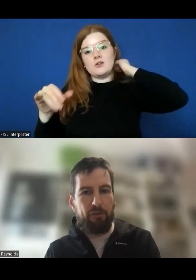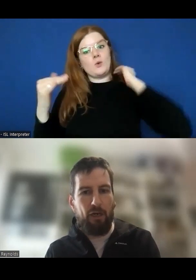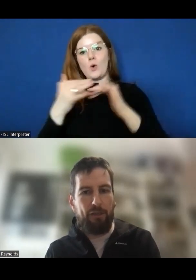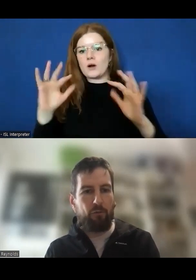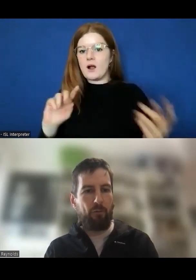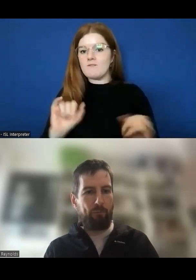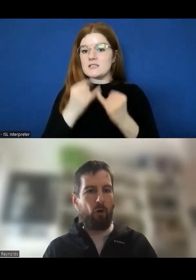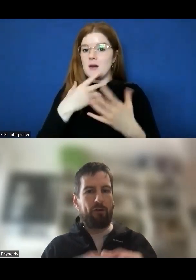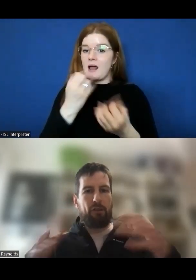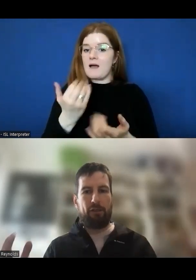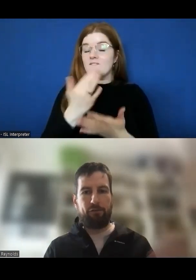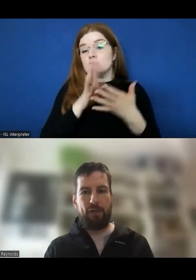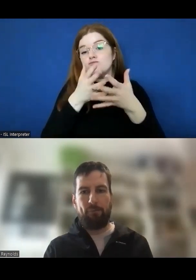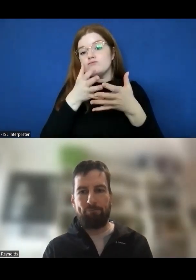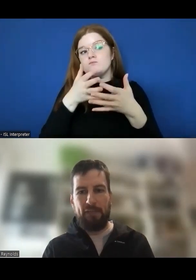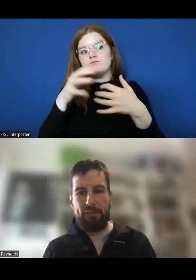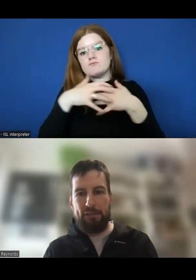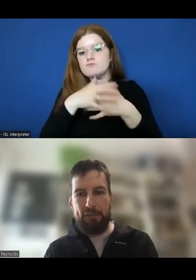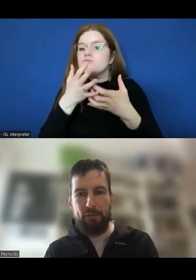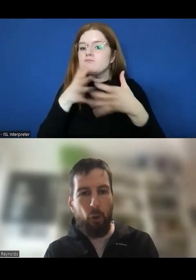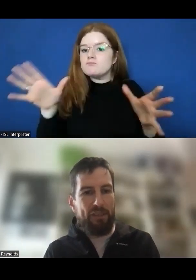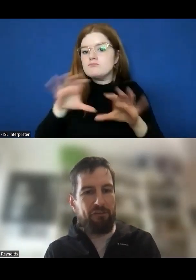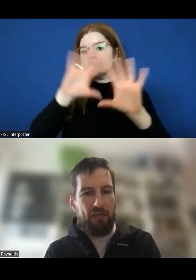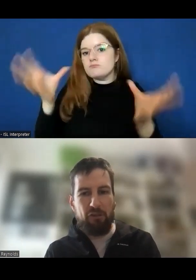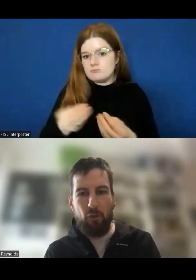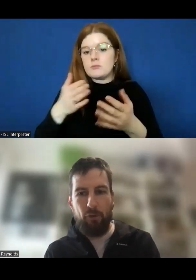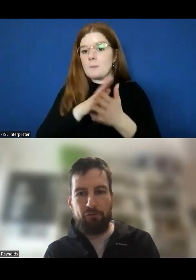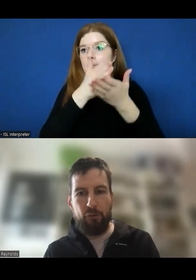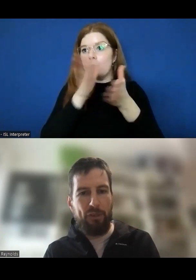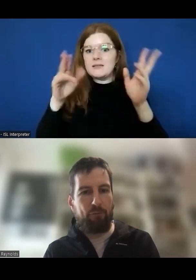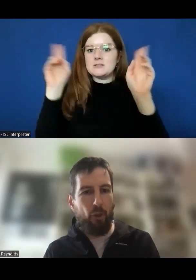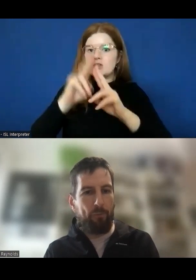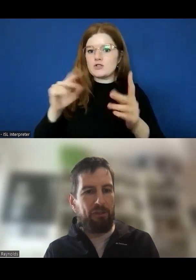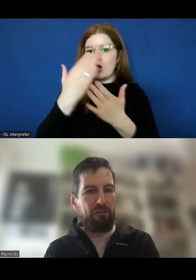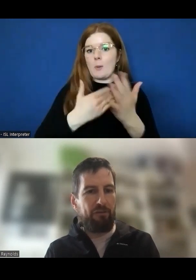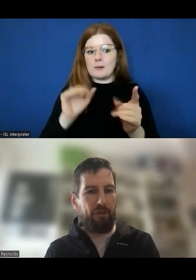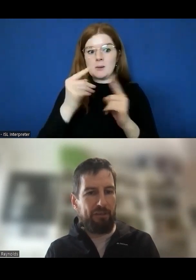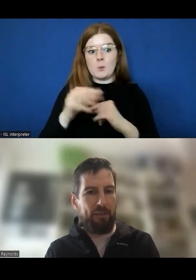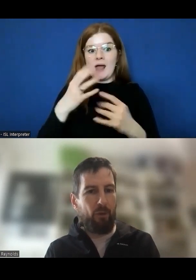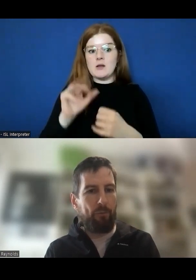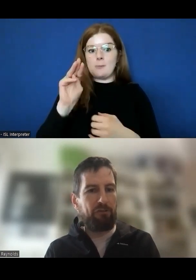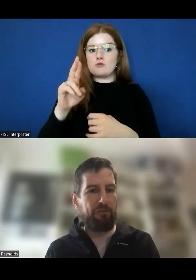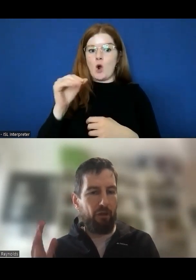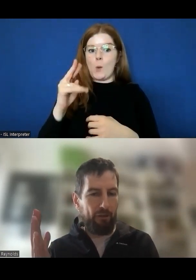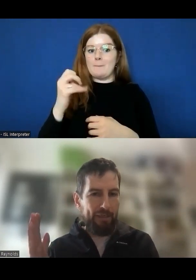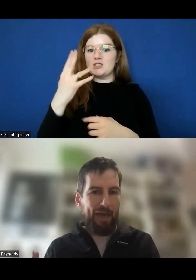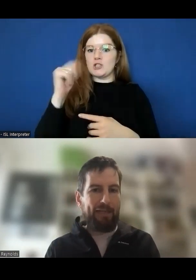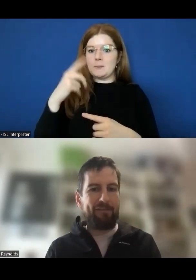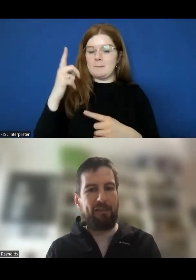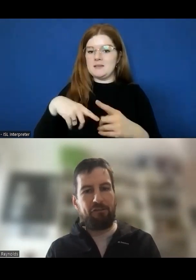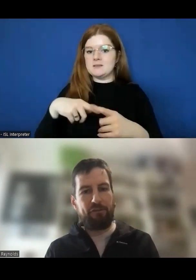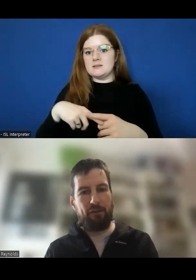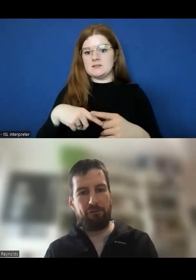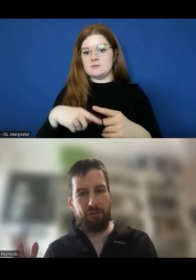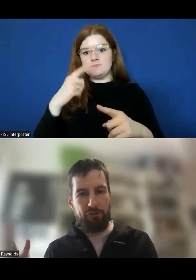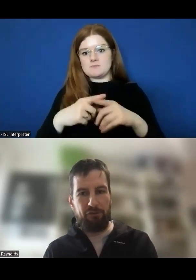But there are, you know, from a broader kind of public international law point of view, we have prohibitions, very clear prohibitions on